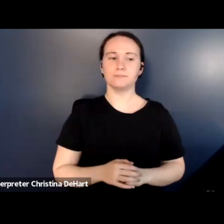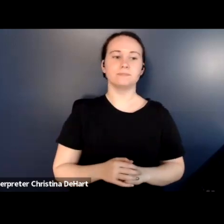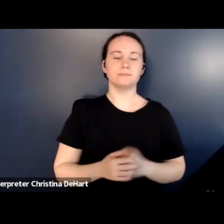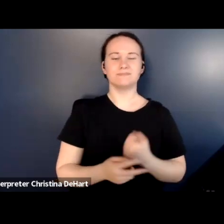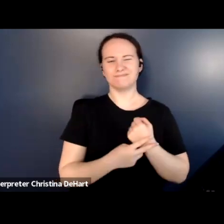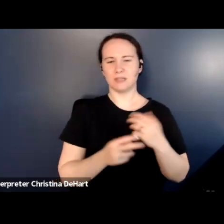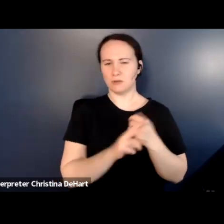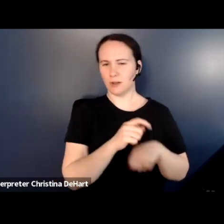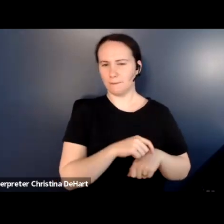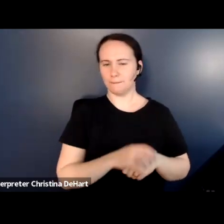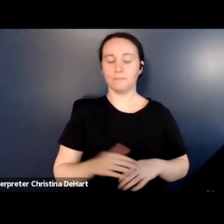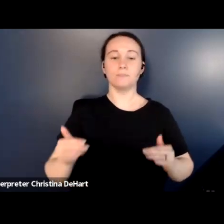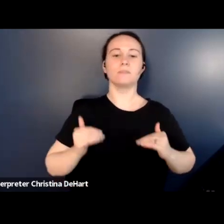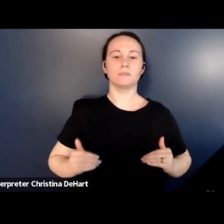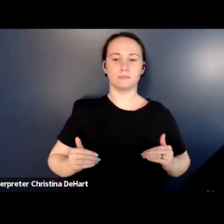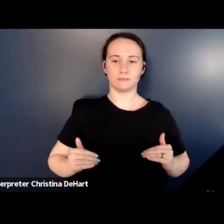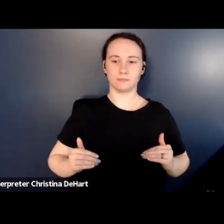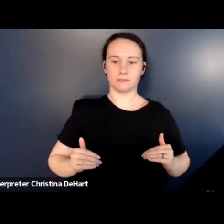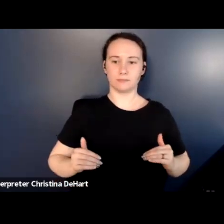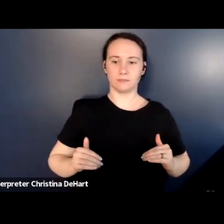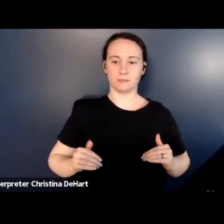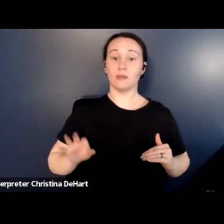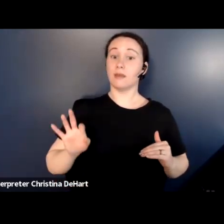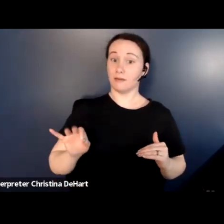For the resources to be texted in